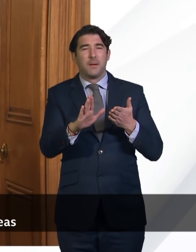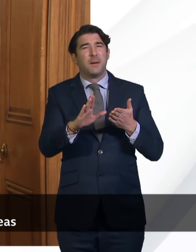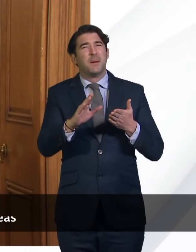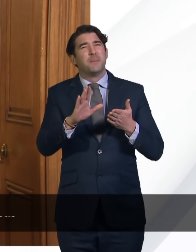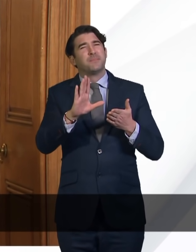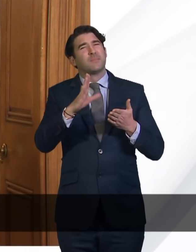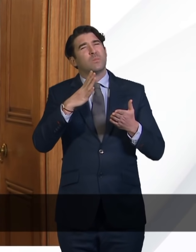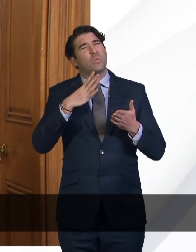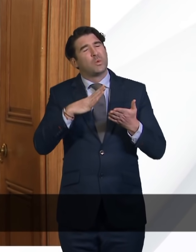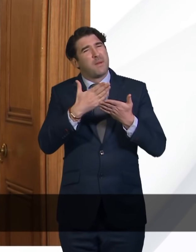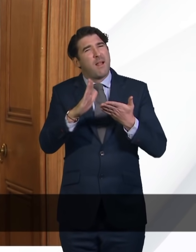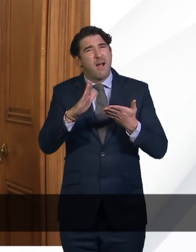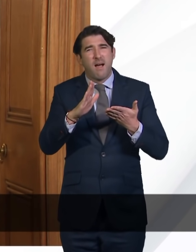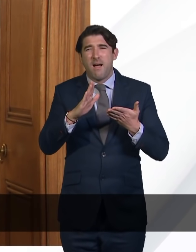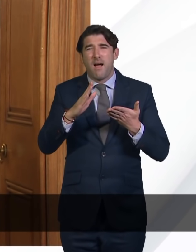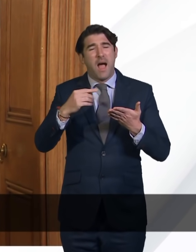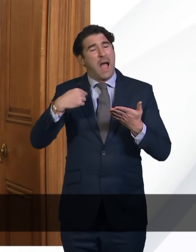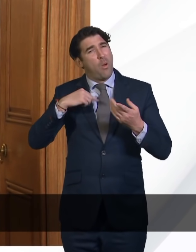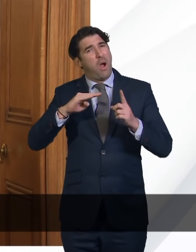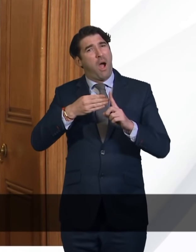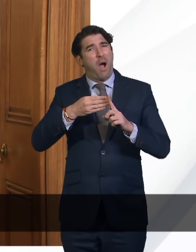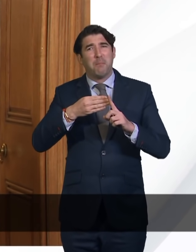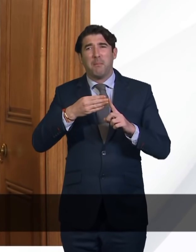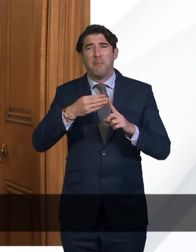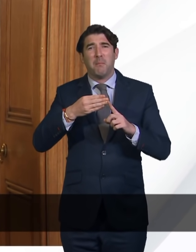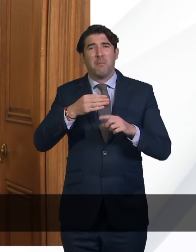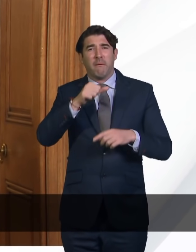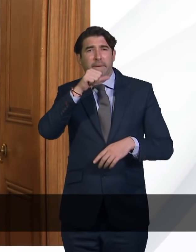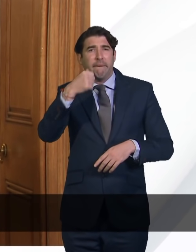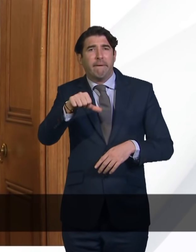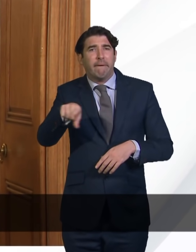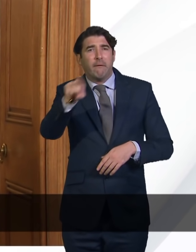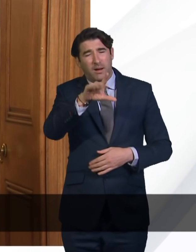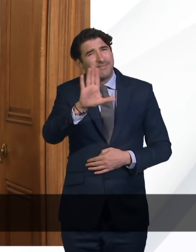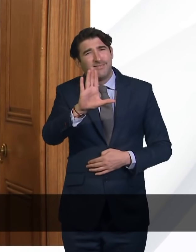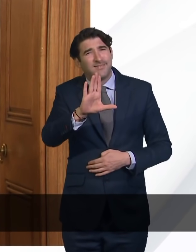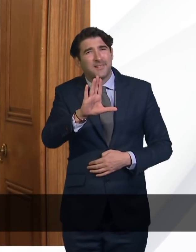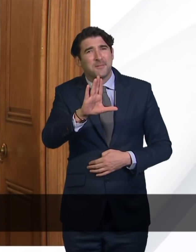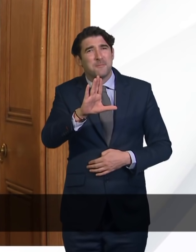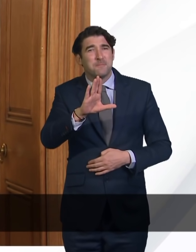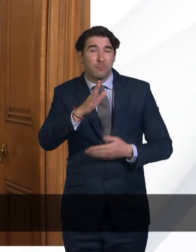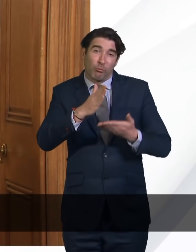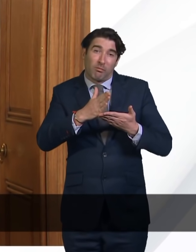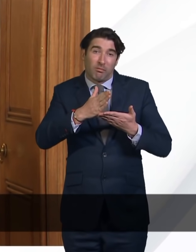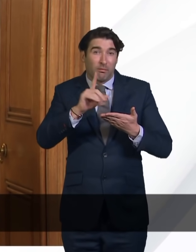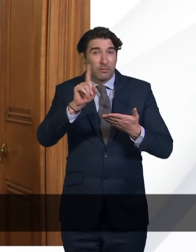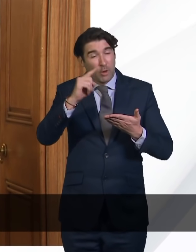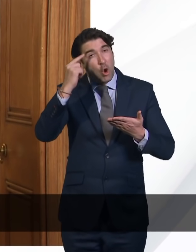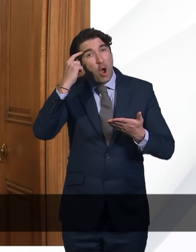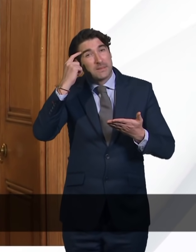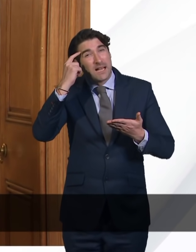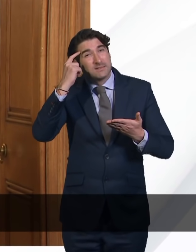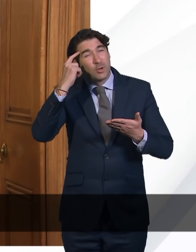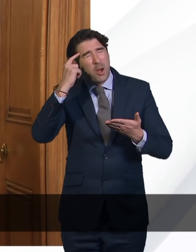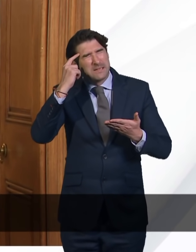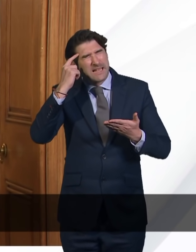about common sense and about following the basics of the guidance and just restricting